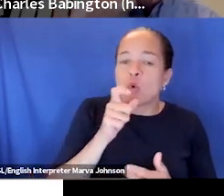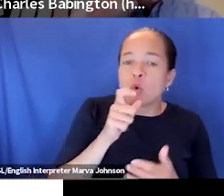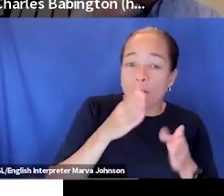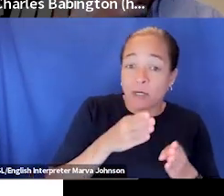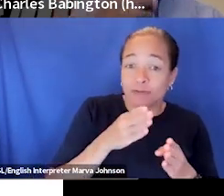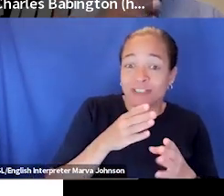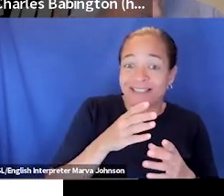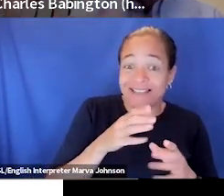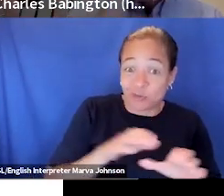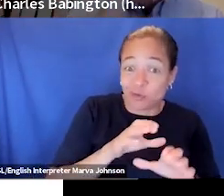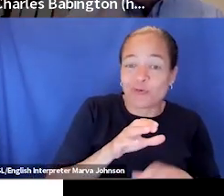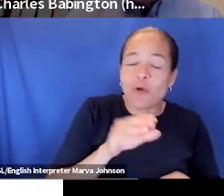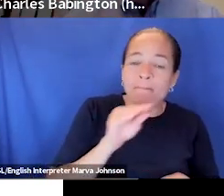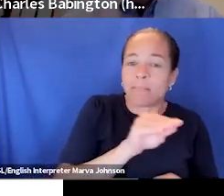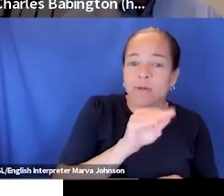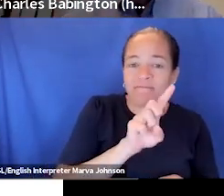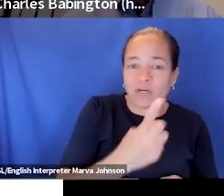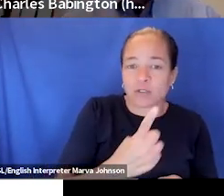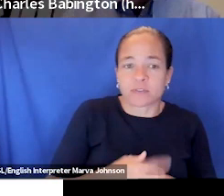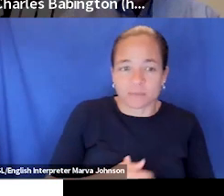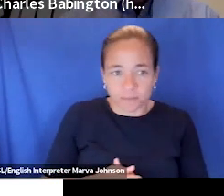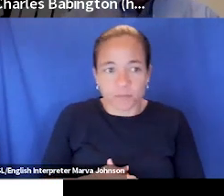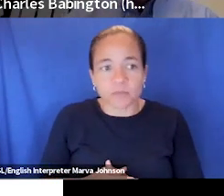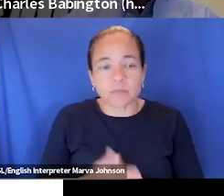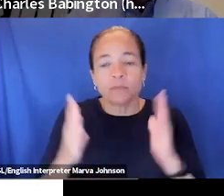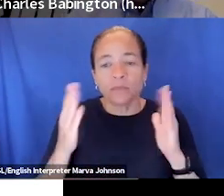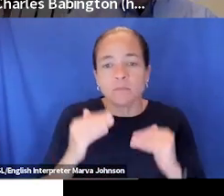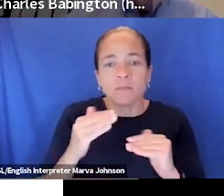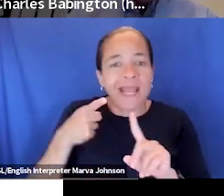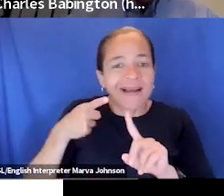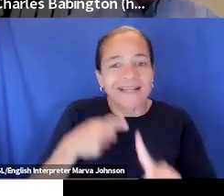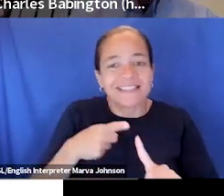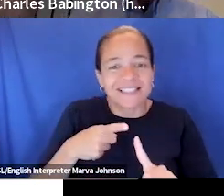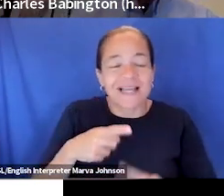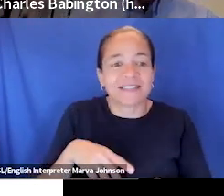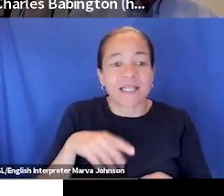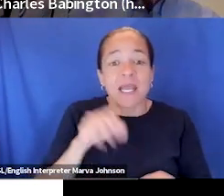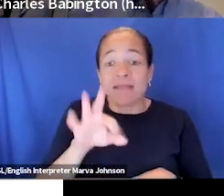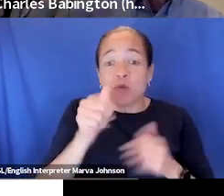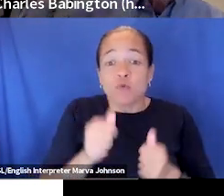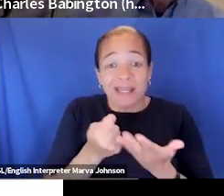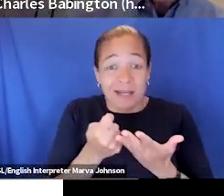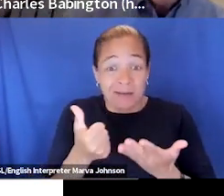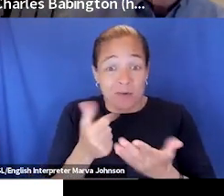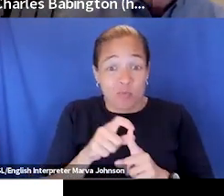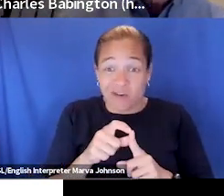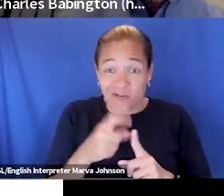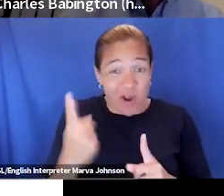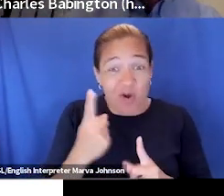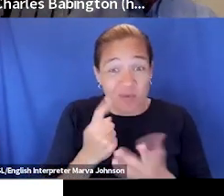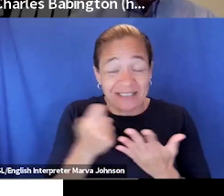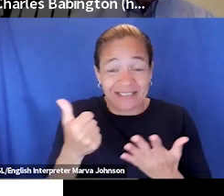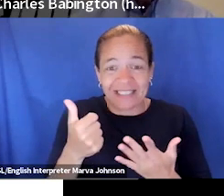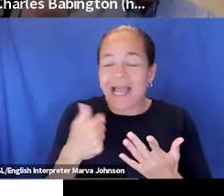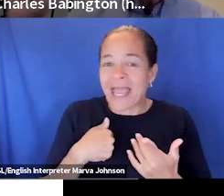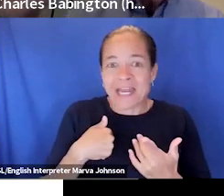concise. George Orwell said, if you can cut a word out, always cut it out. This blew my mind when I was about